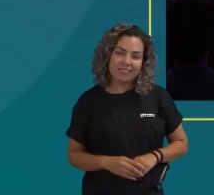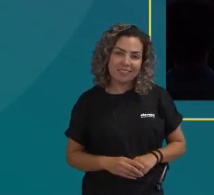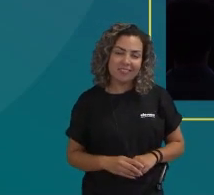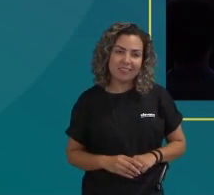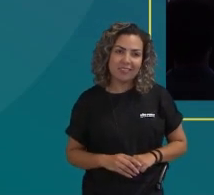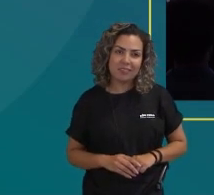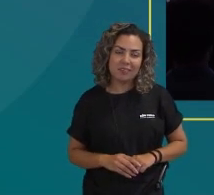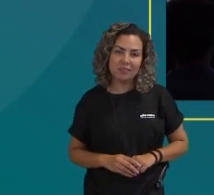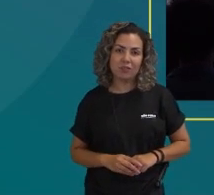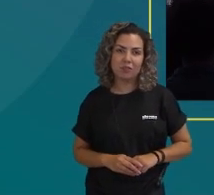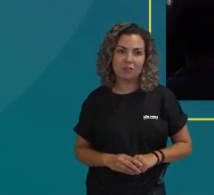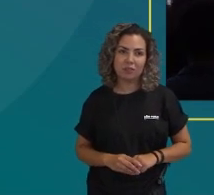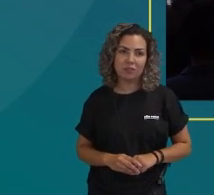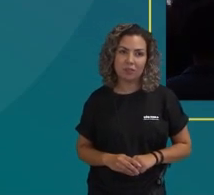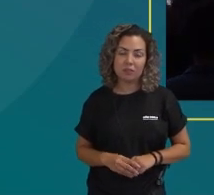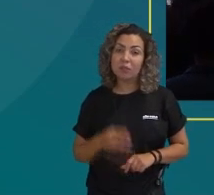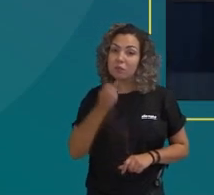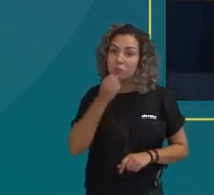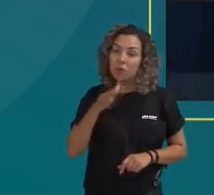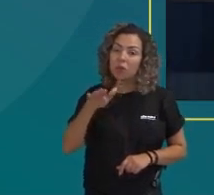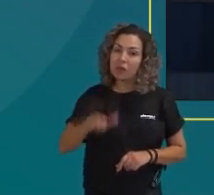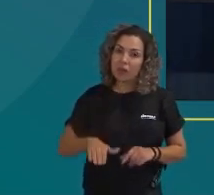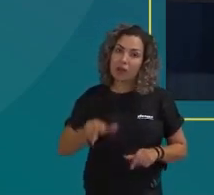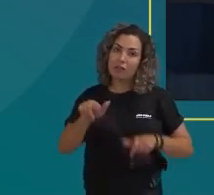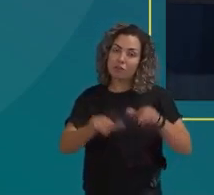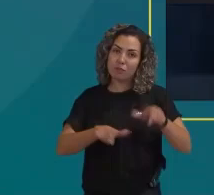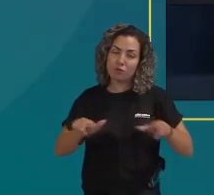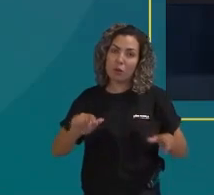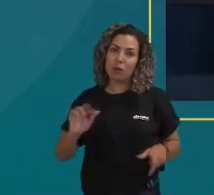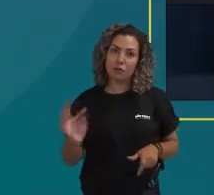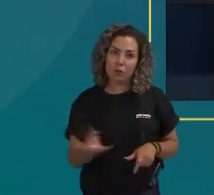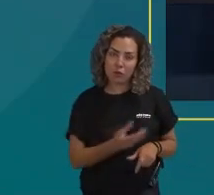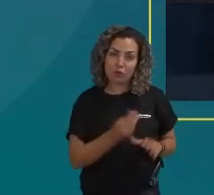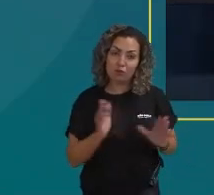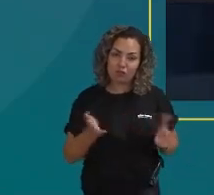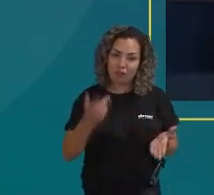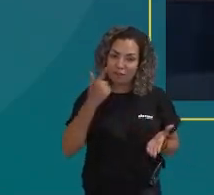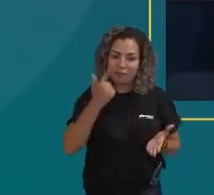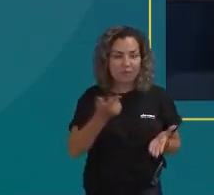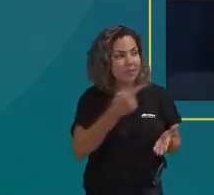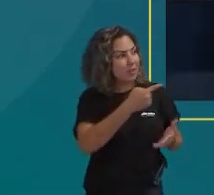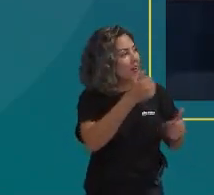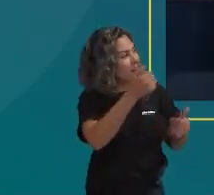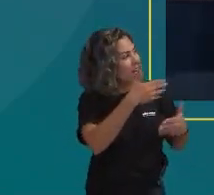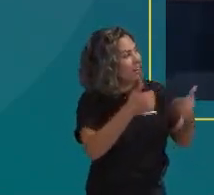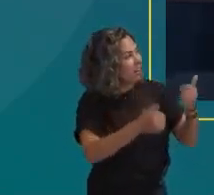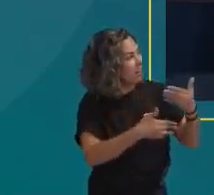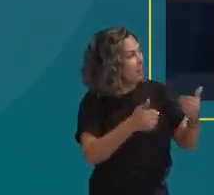So good afternoon. Now that you've all seen my slides about 10 times, I'm going to go very rapidly through it.